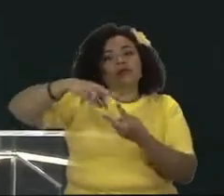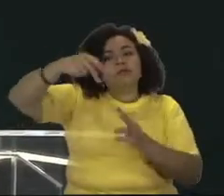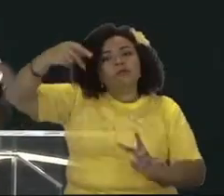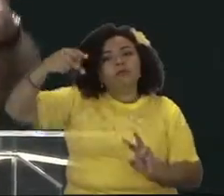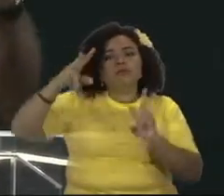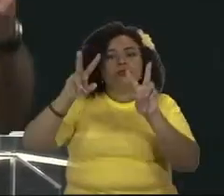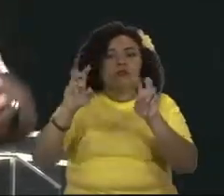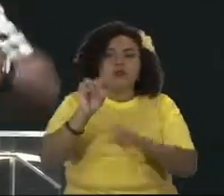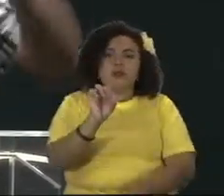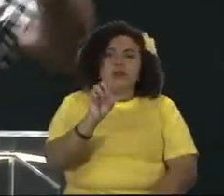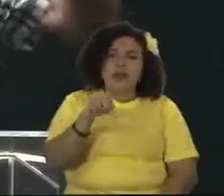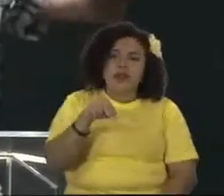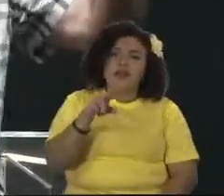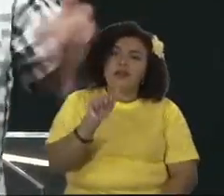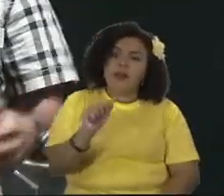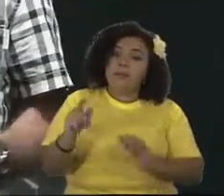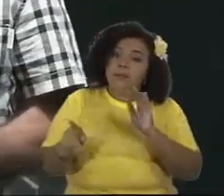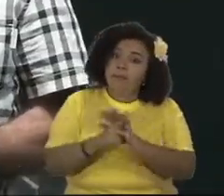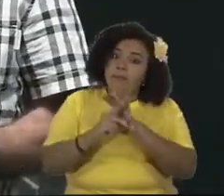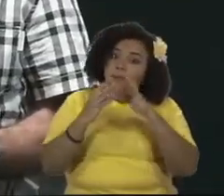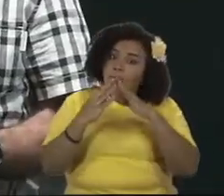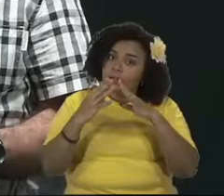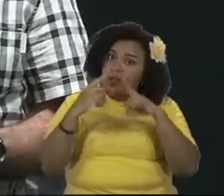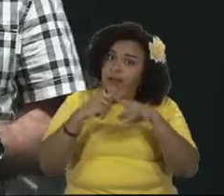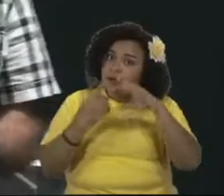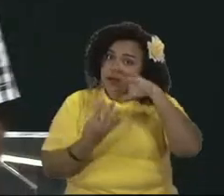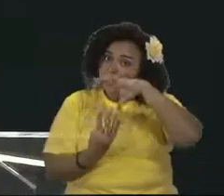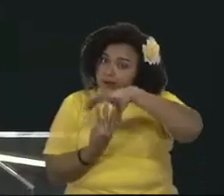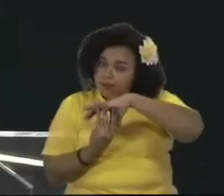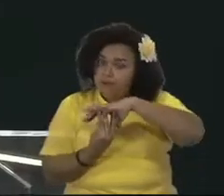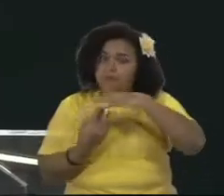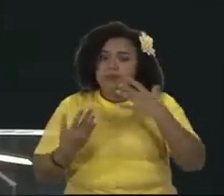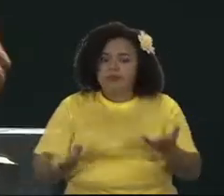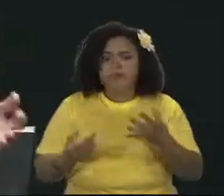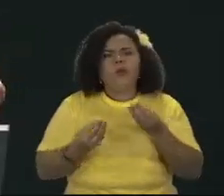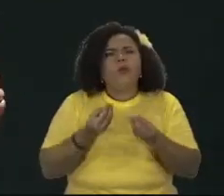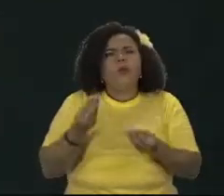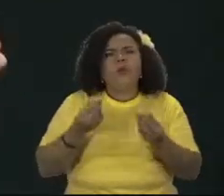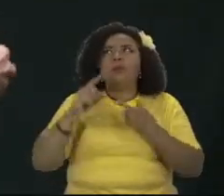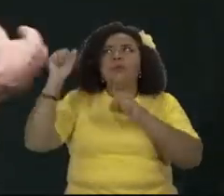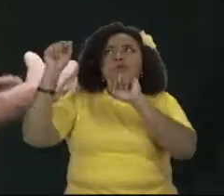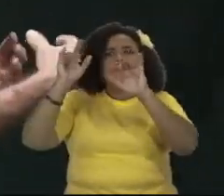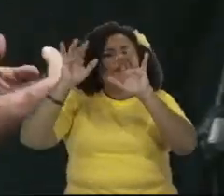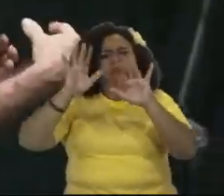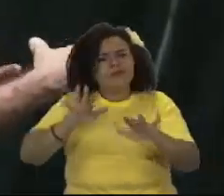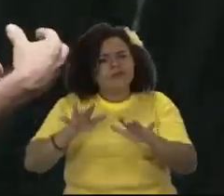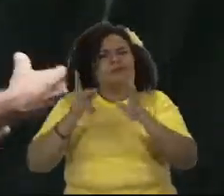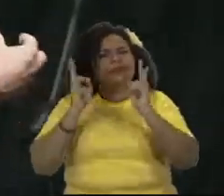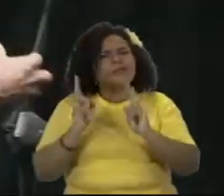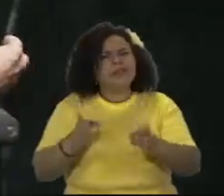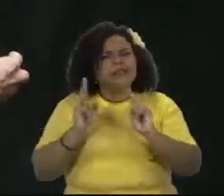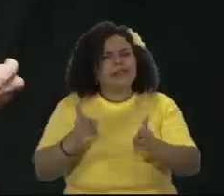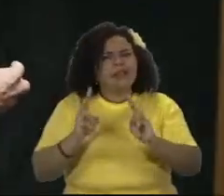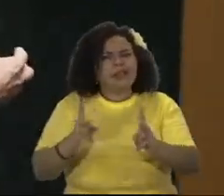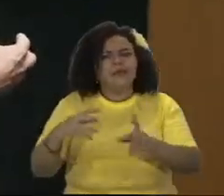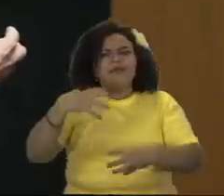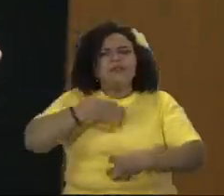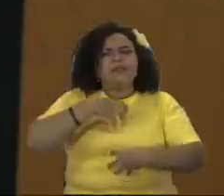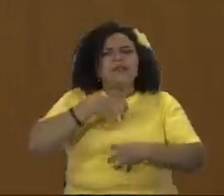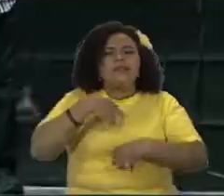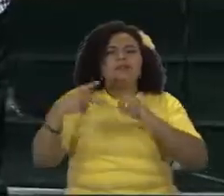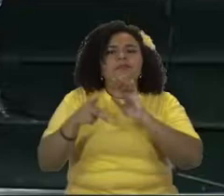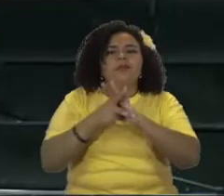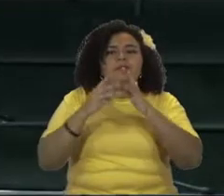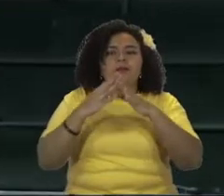church as ours and keep it, the blessing, and keep the shape